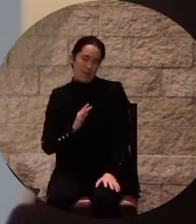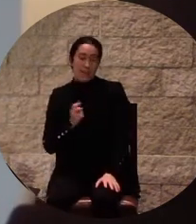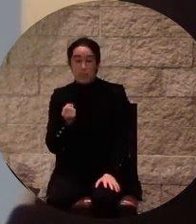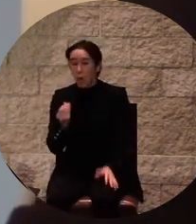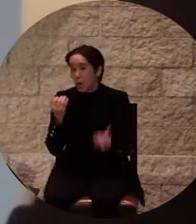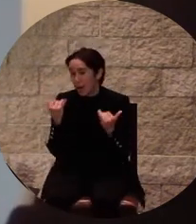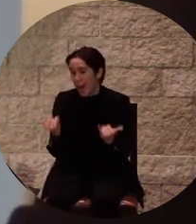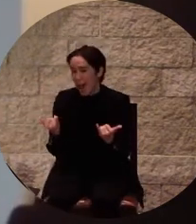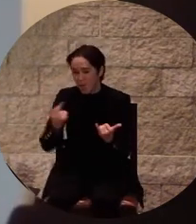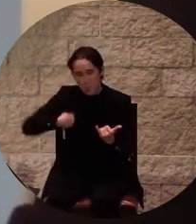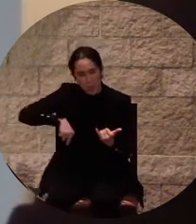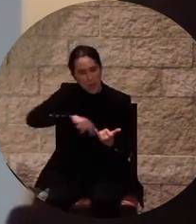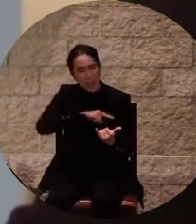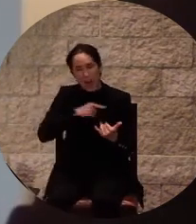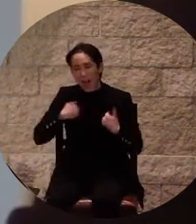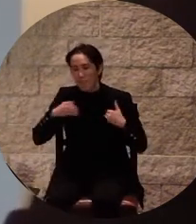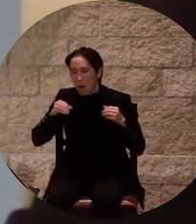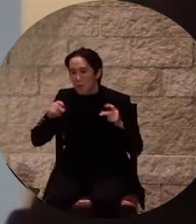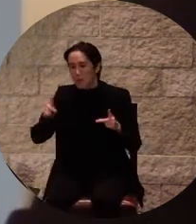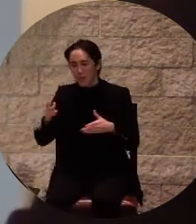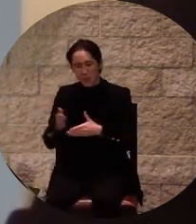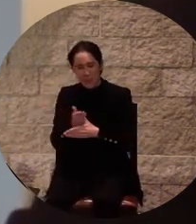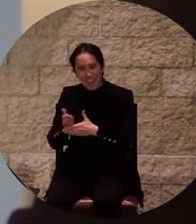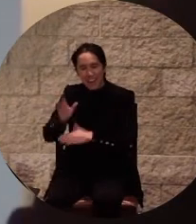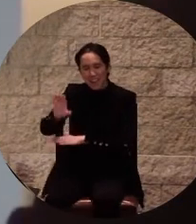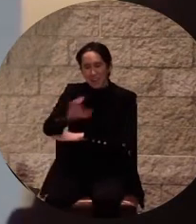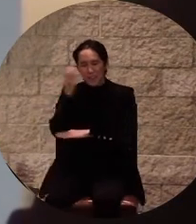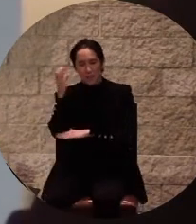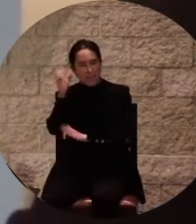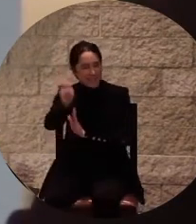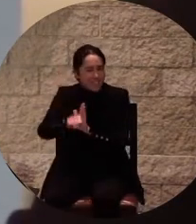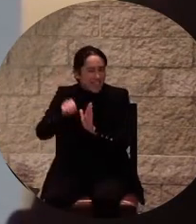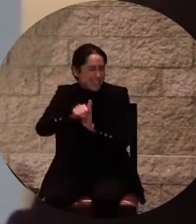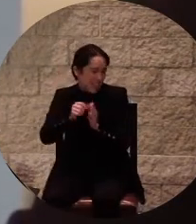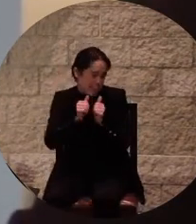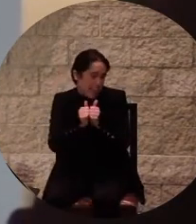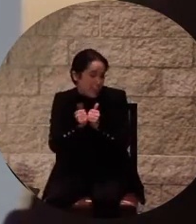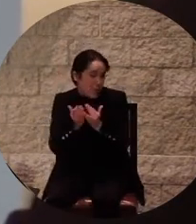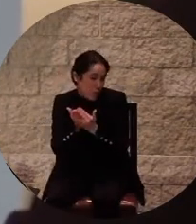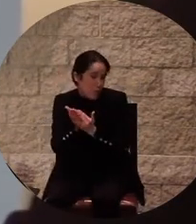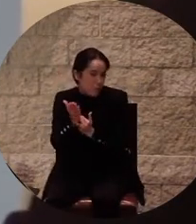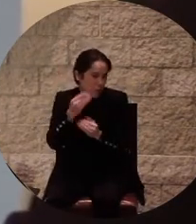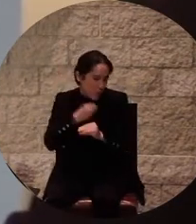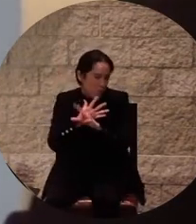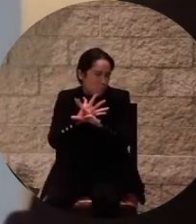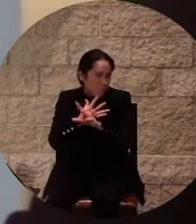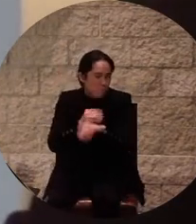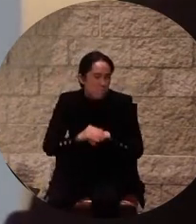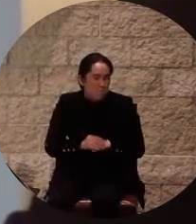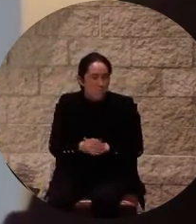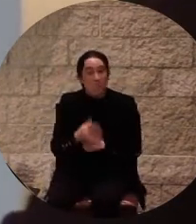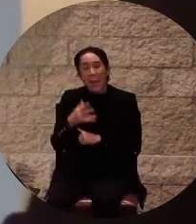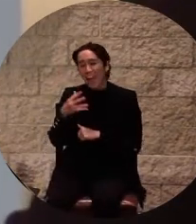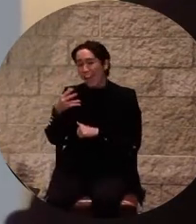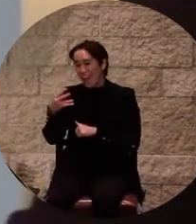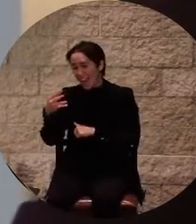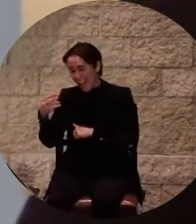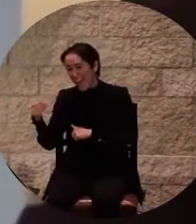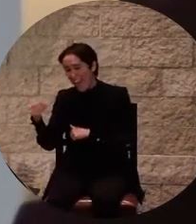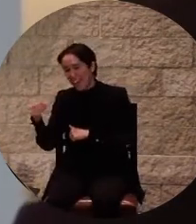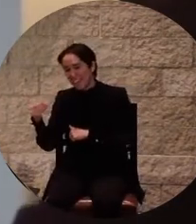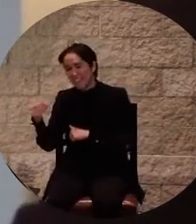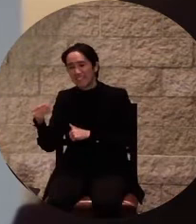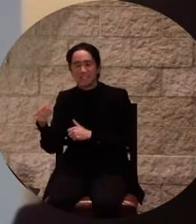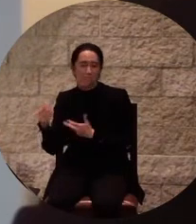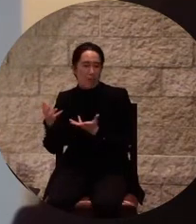get to share Christmas season together via Zoom and in the ethers.